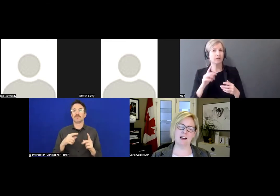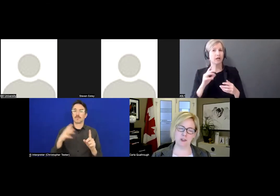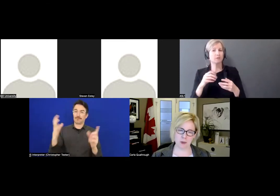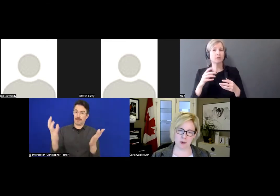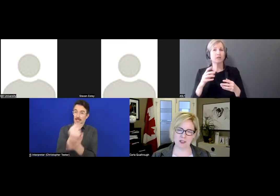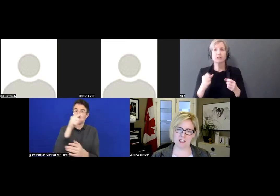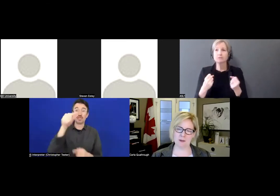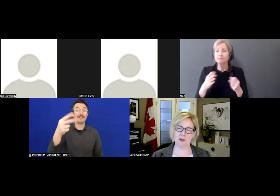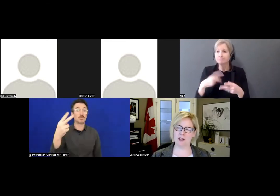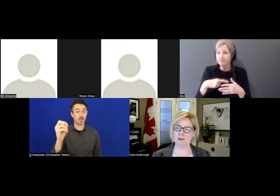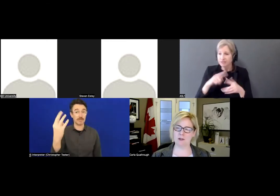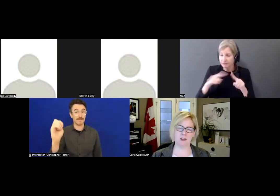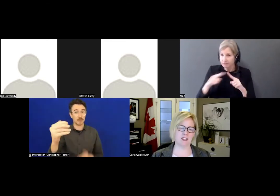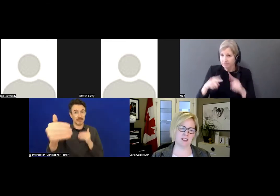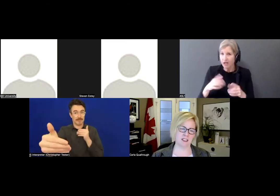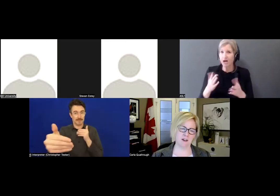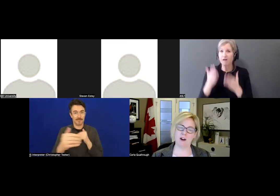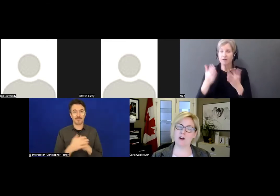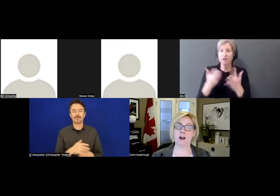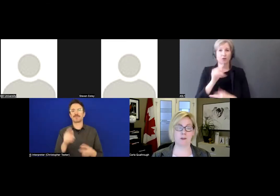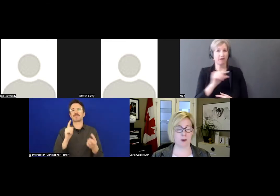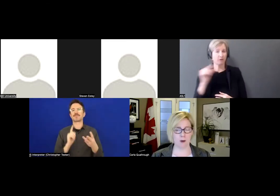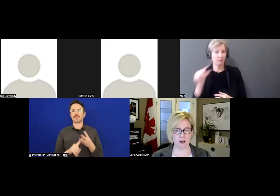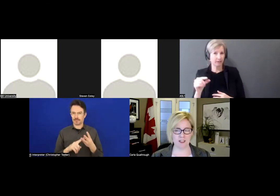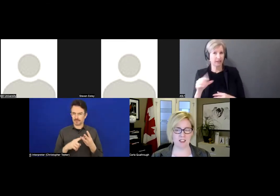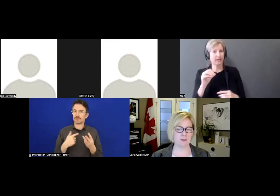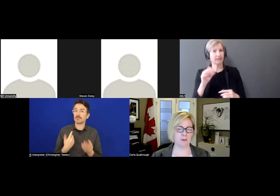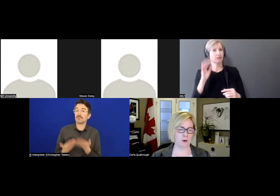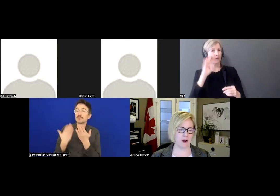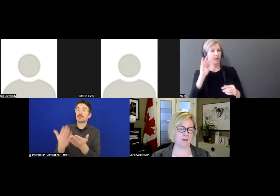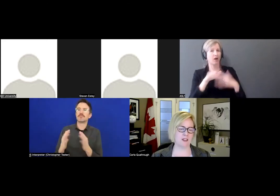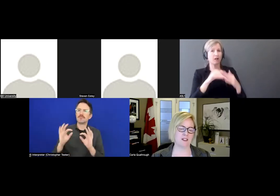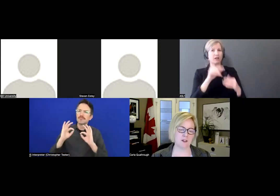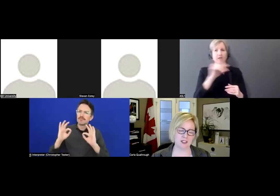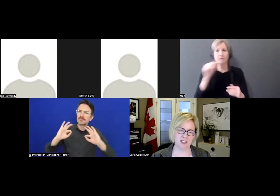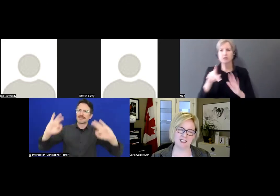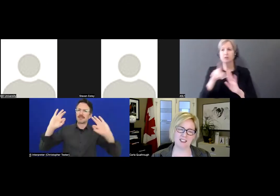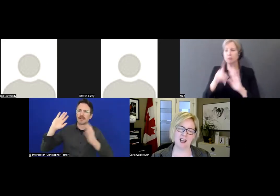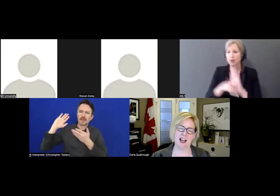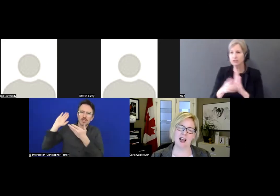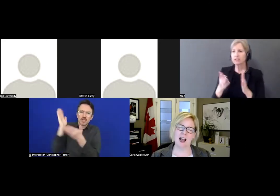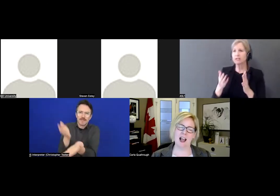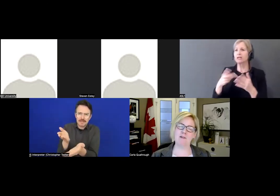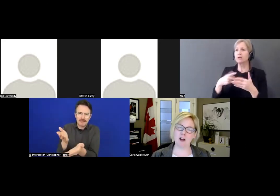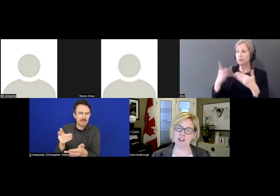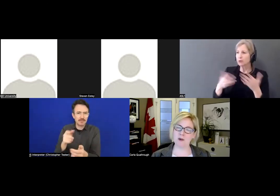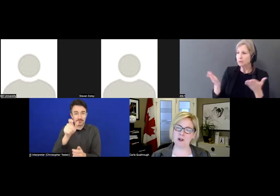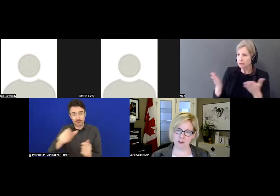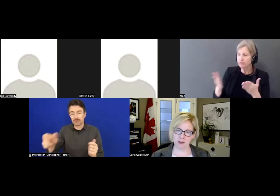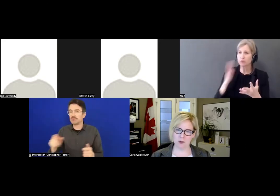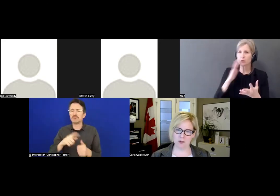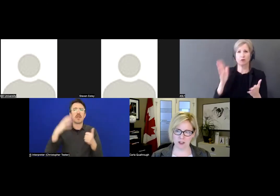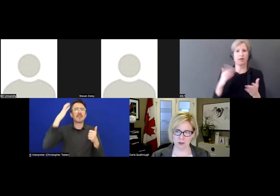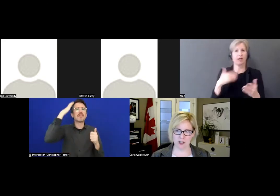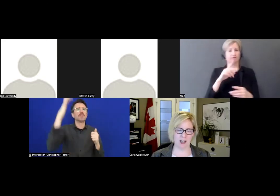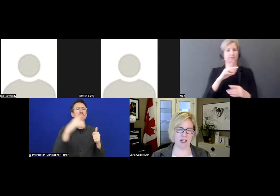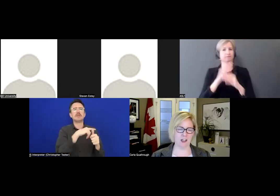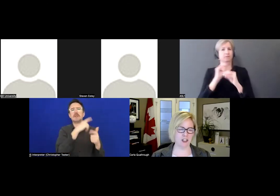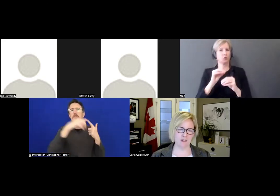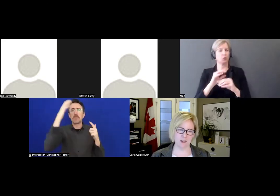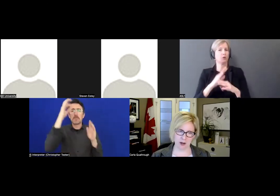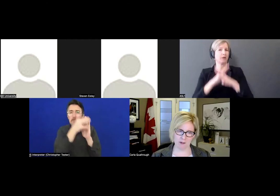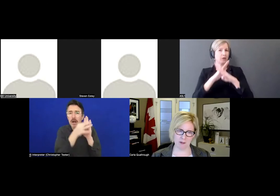and ensure that disability inclusion is considered in all government policies, programs, and services, and foster a culture of inclusion